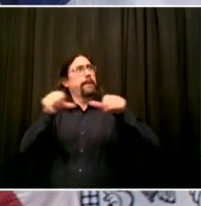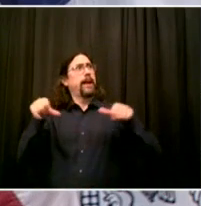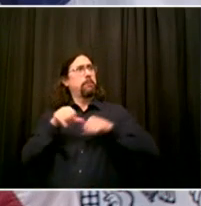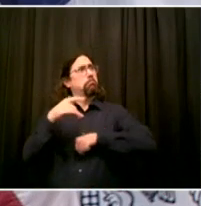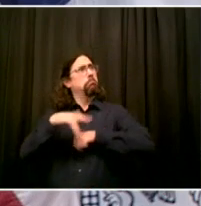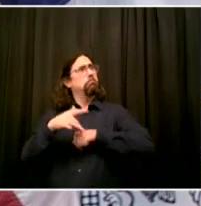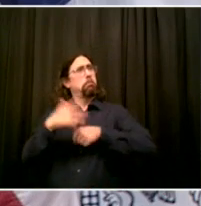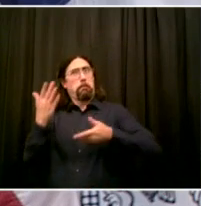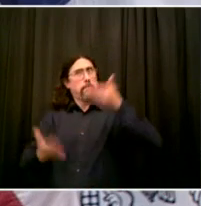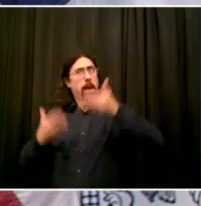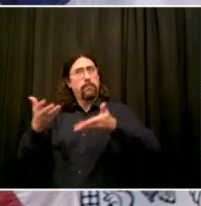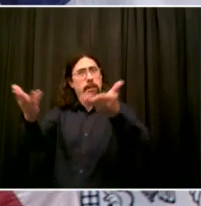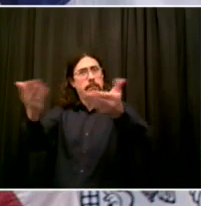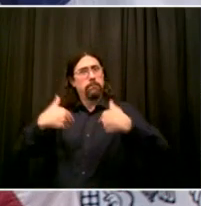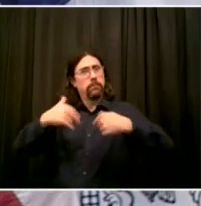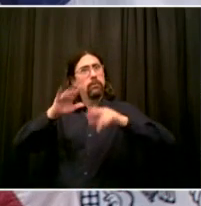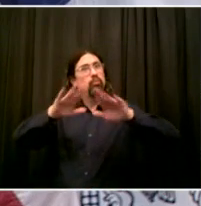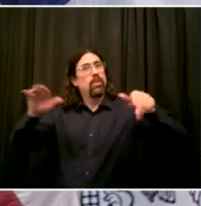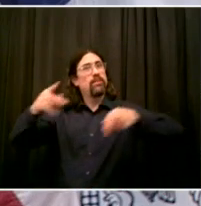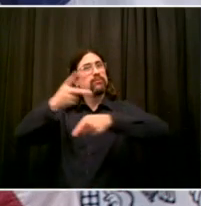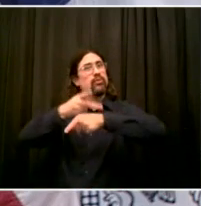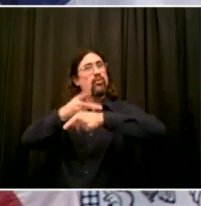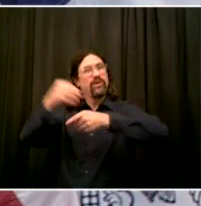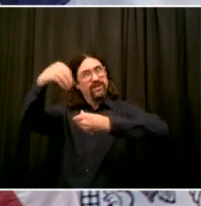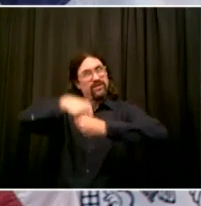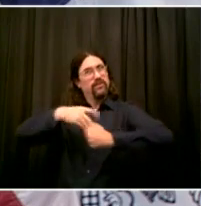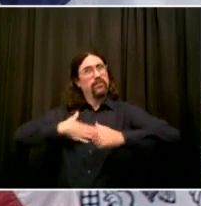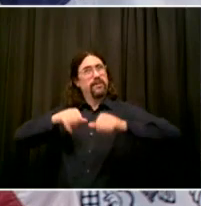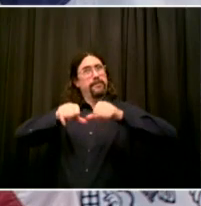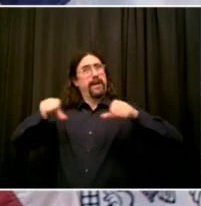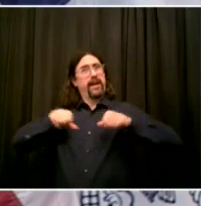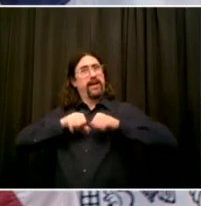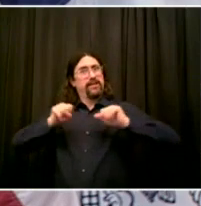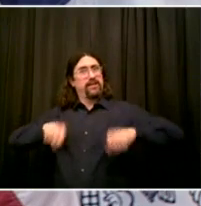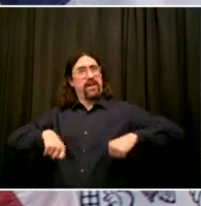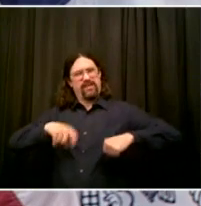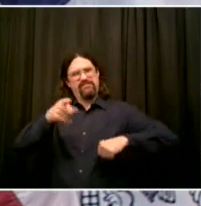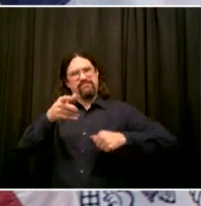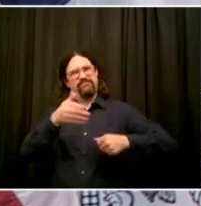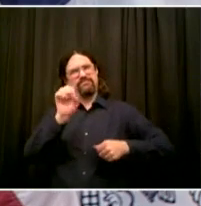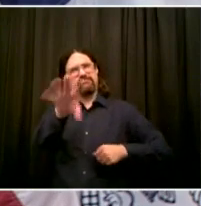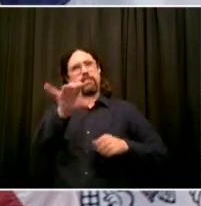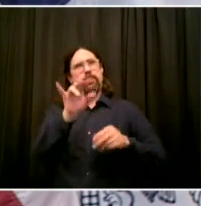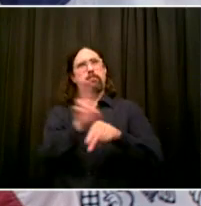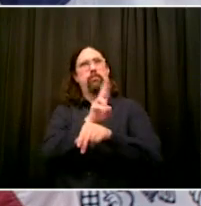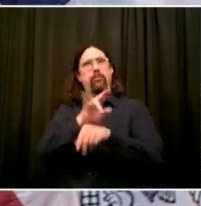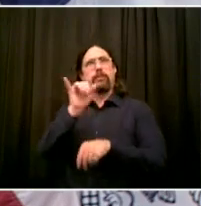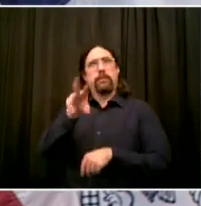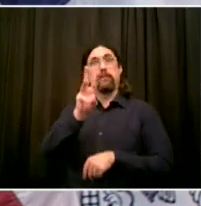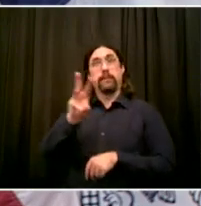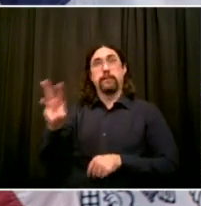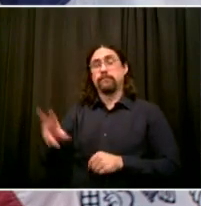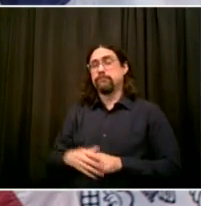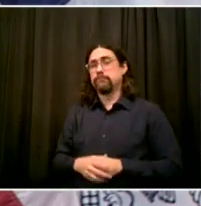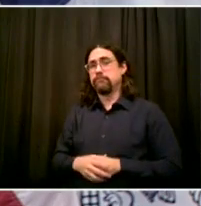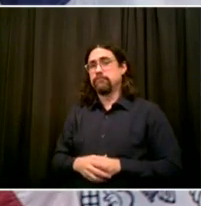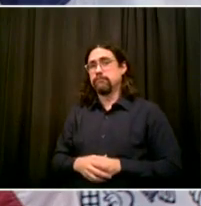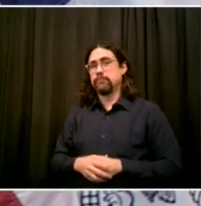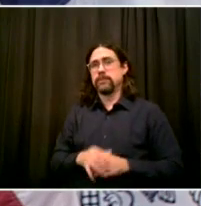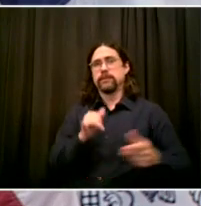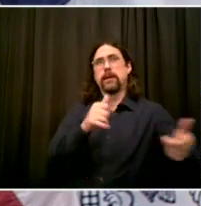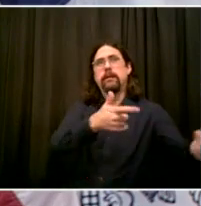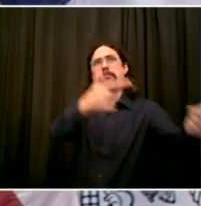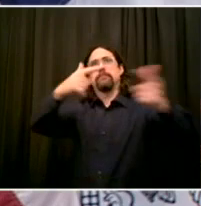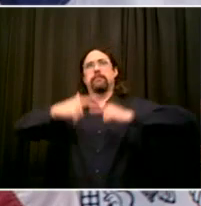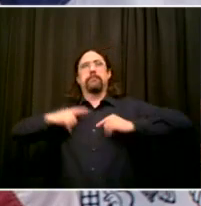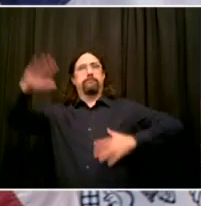this call today. When was the last time you met in person with the police commissioner? And, we haven't seen